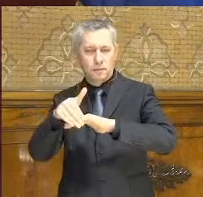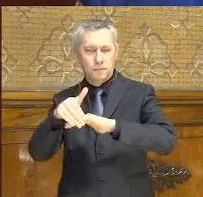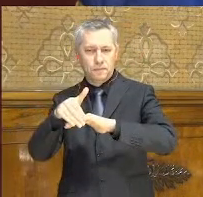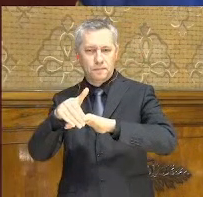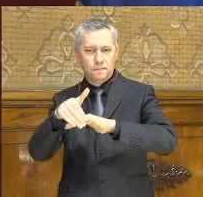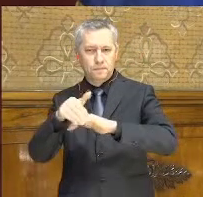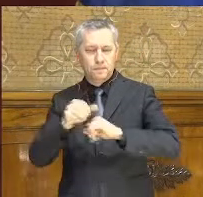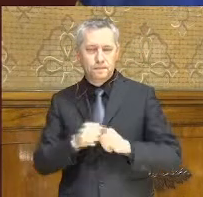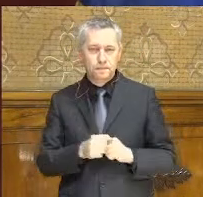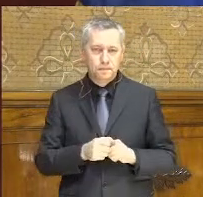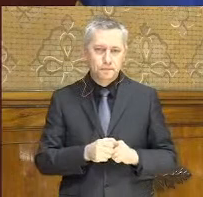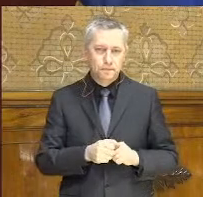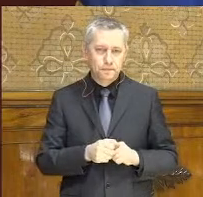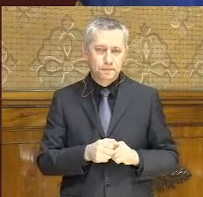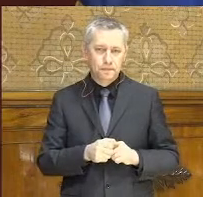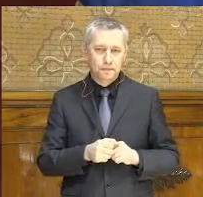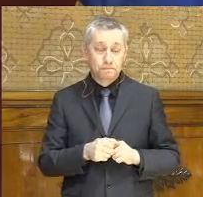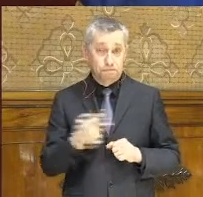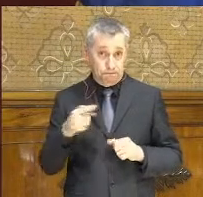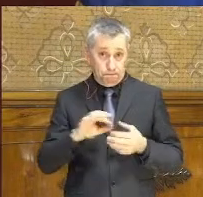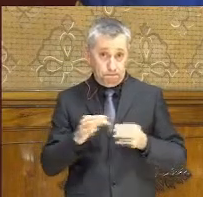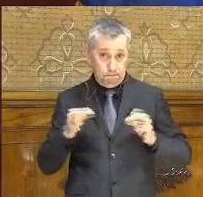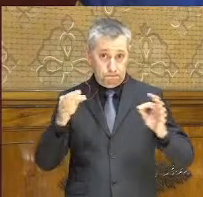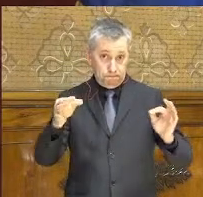And so I'm going to talk about freedom